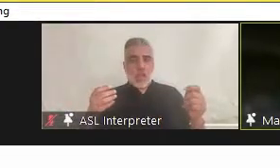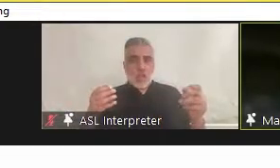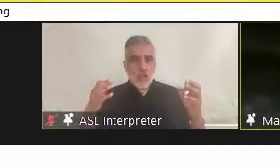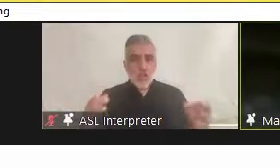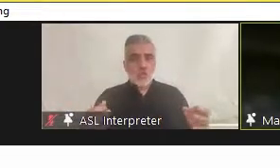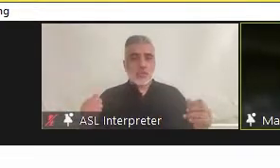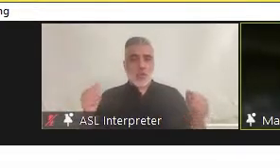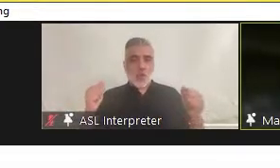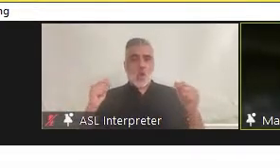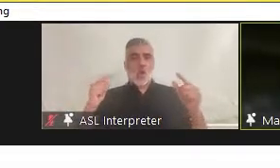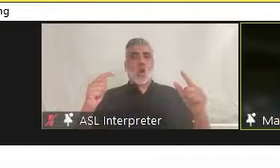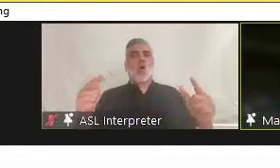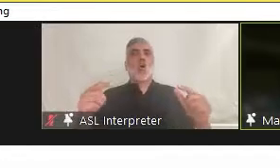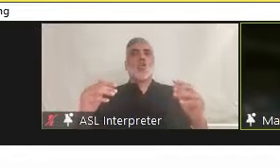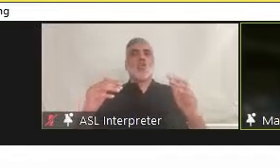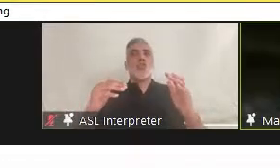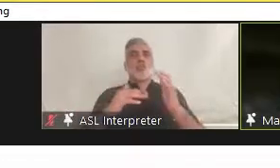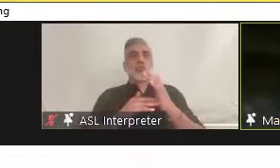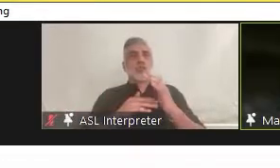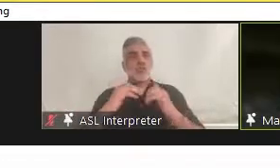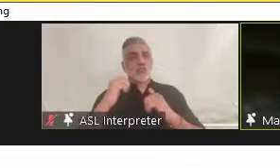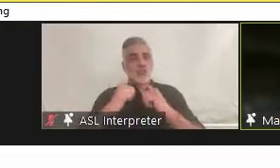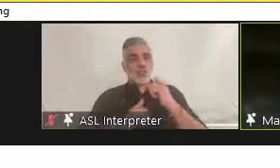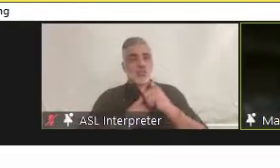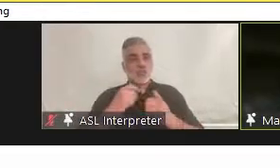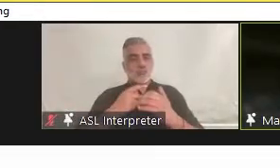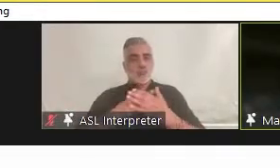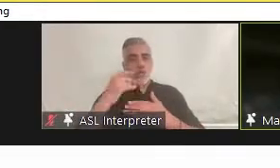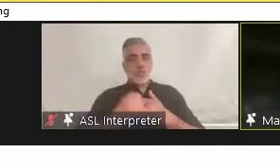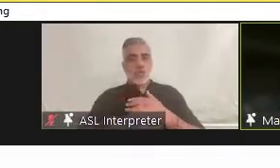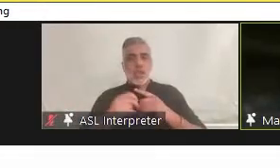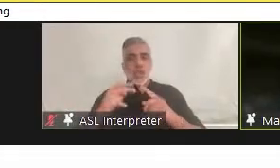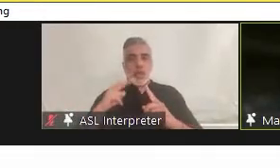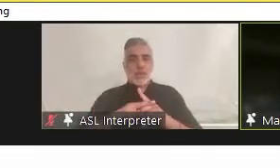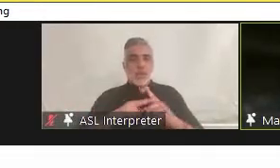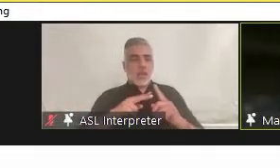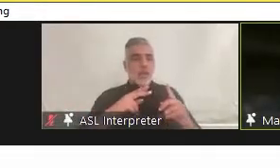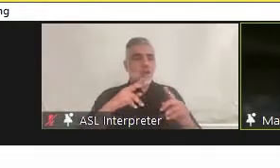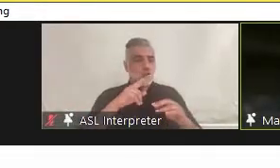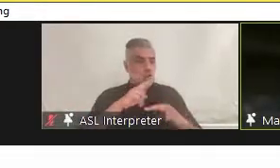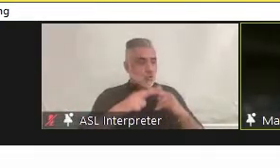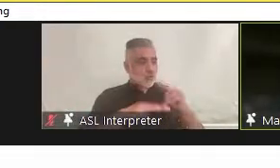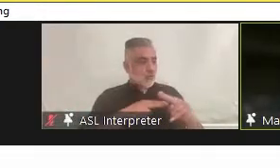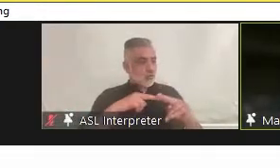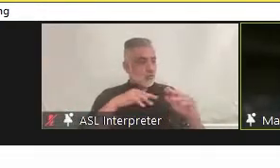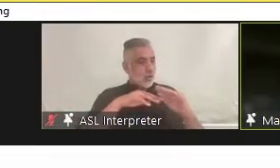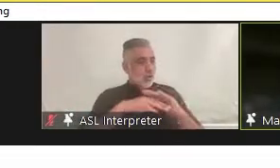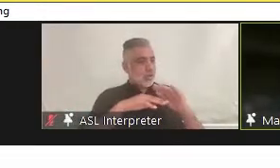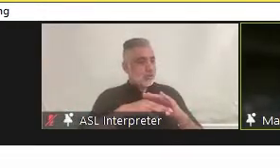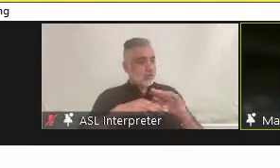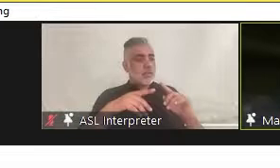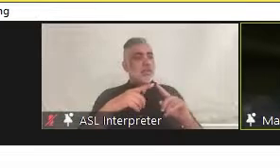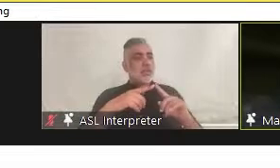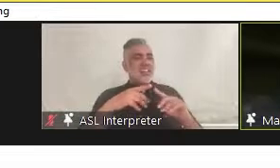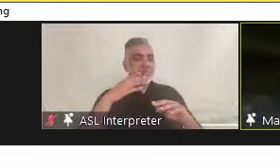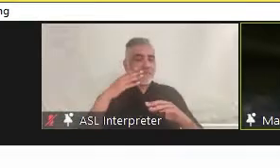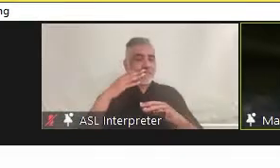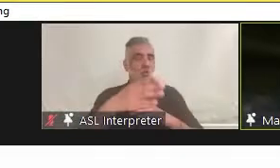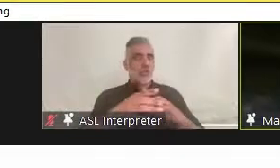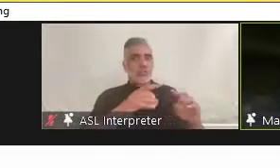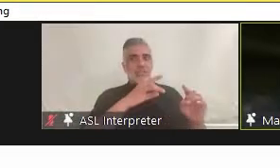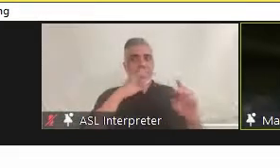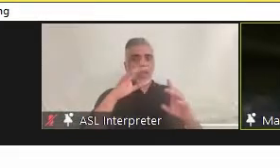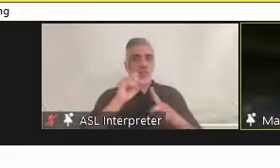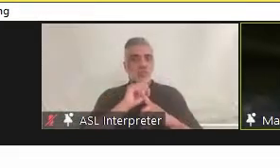all reconstruction projects apply principles of universal access in post-disaster